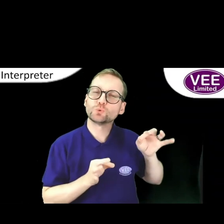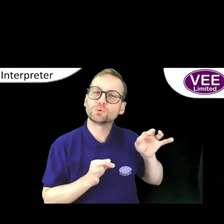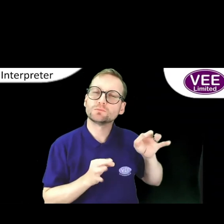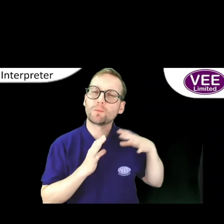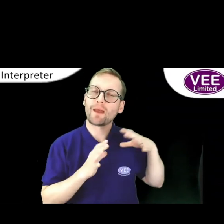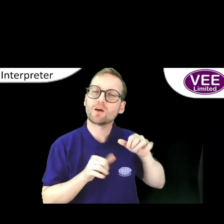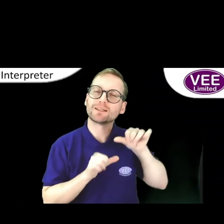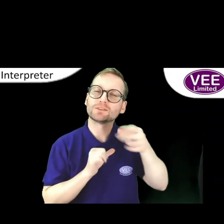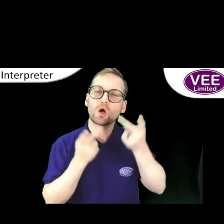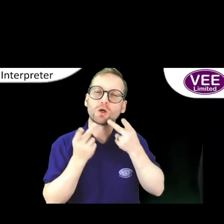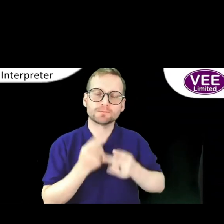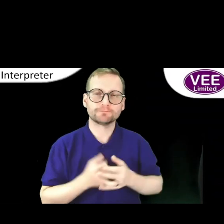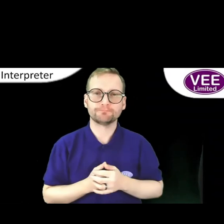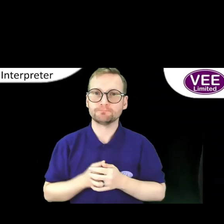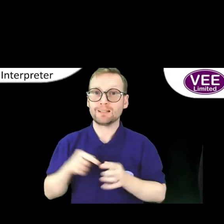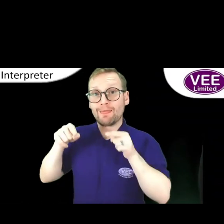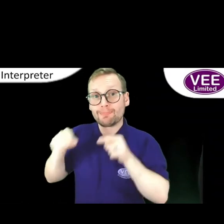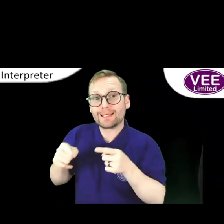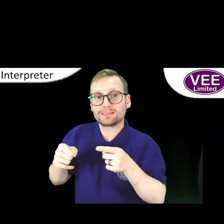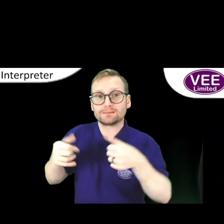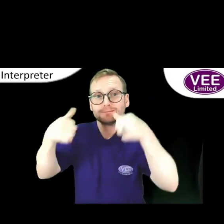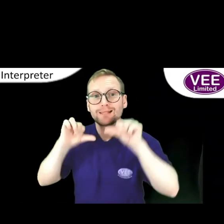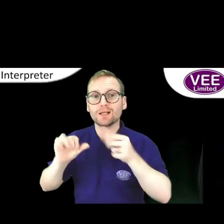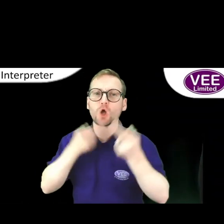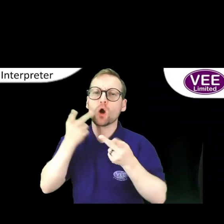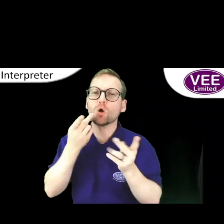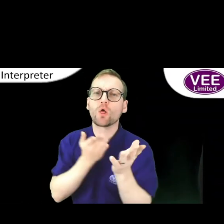Here's a tune that I kind of arranged over the course of lockdown.